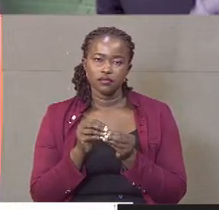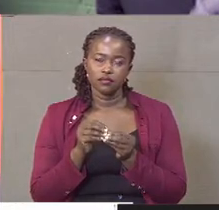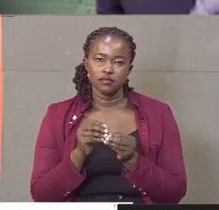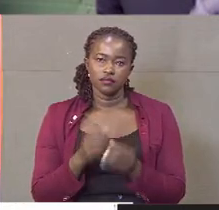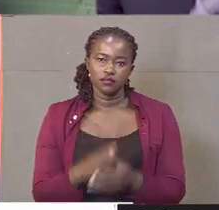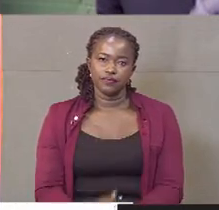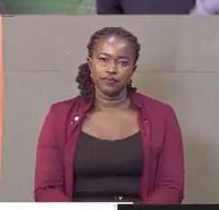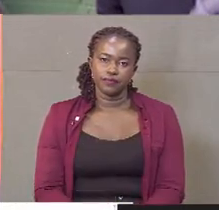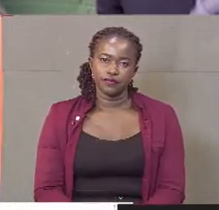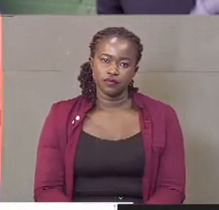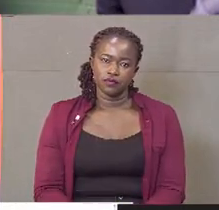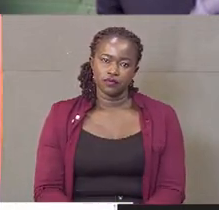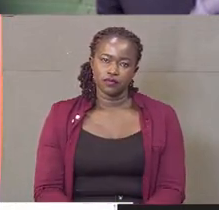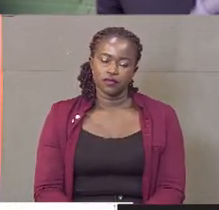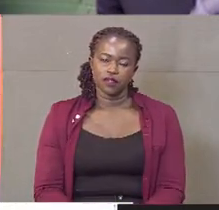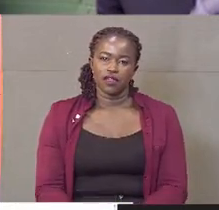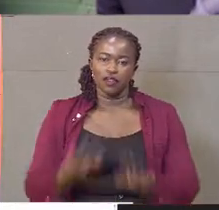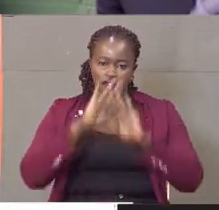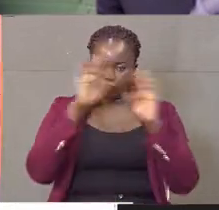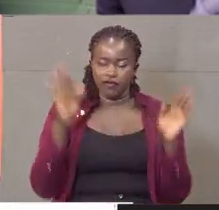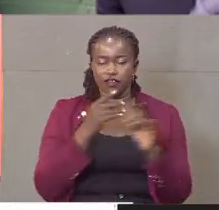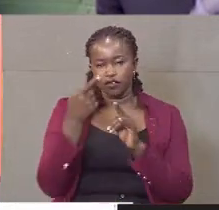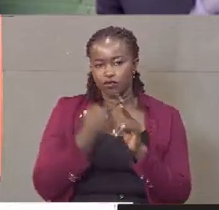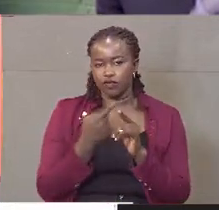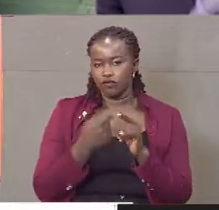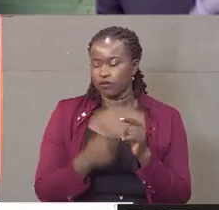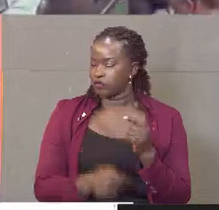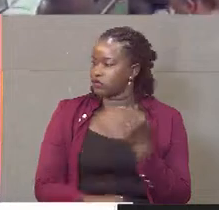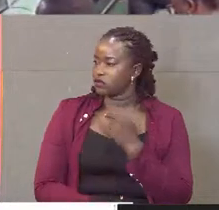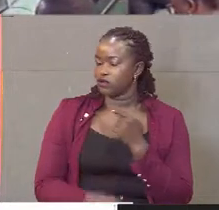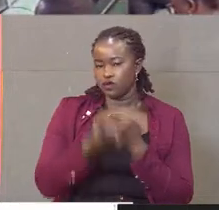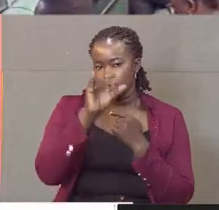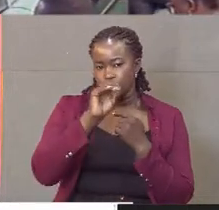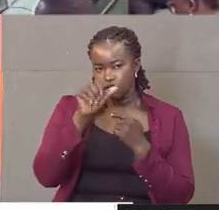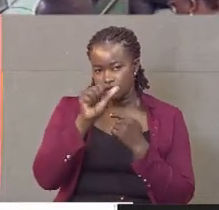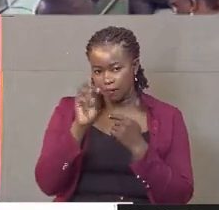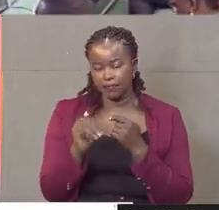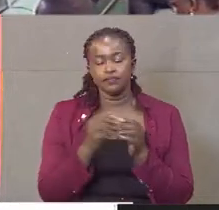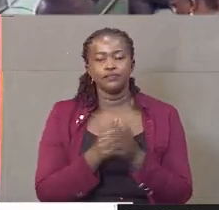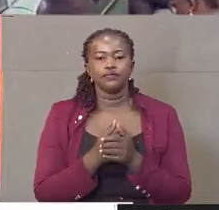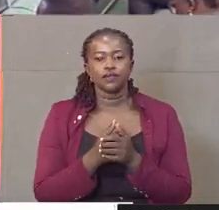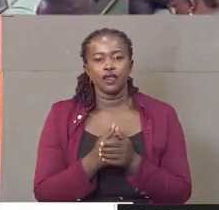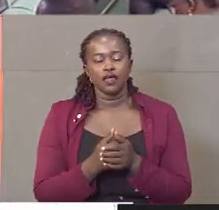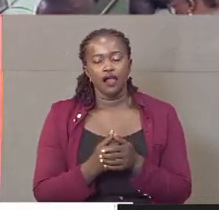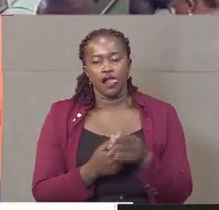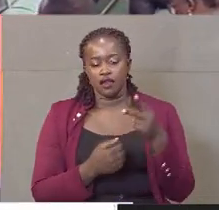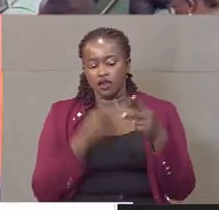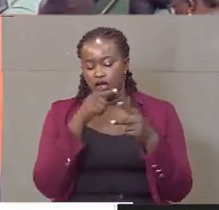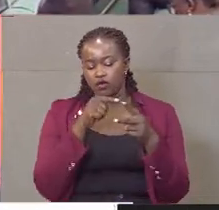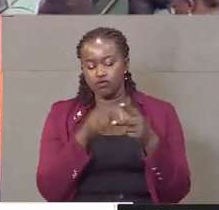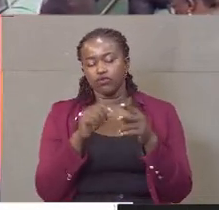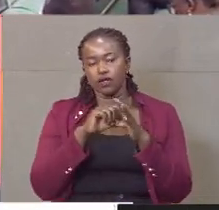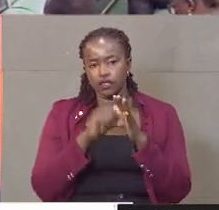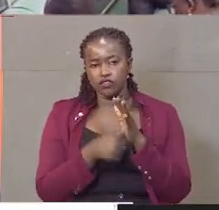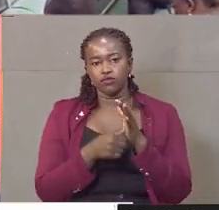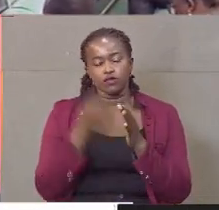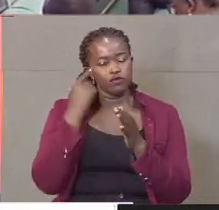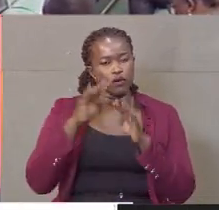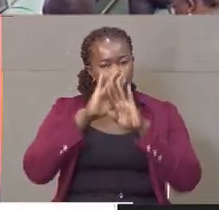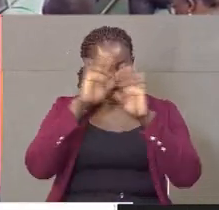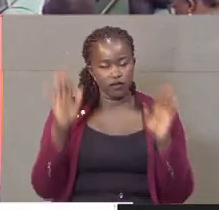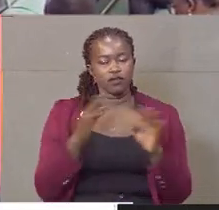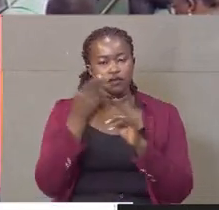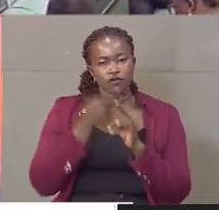Clarification from you, sir. Thank you, Right Honourable Speaker. Two issues for clarification from the Honourable Minister.